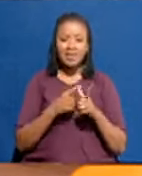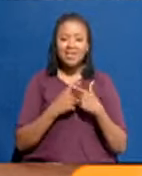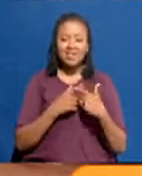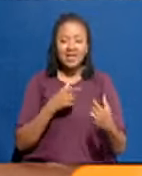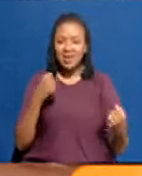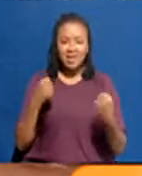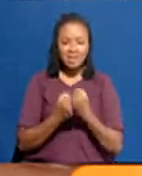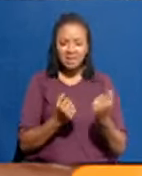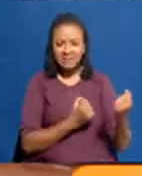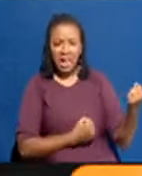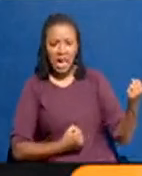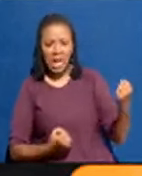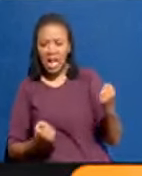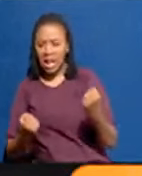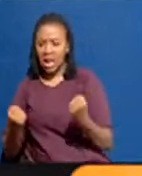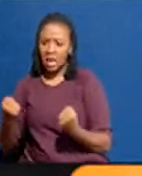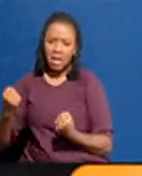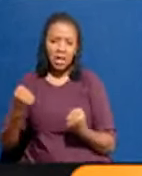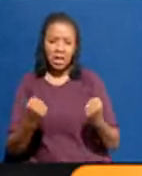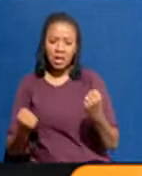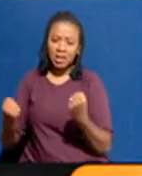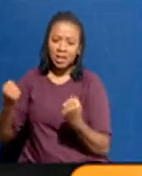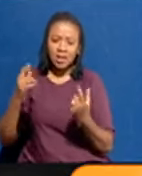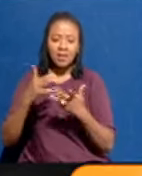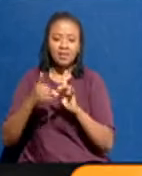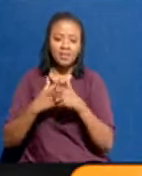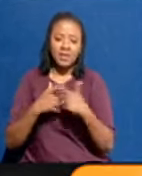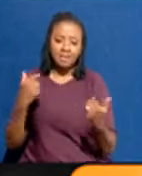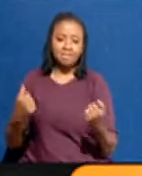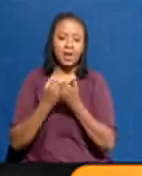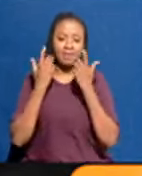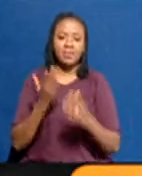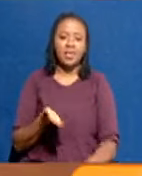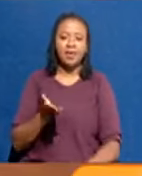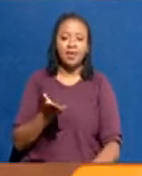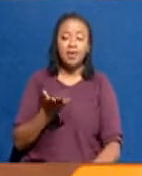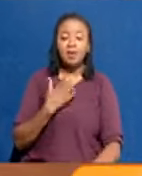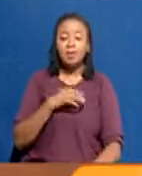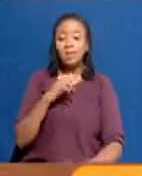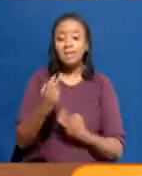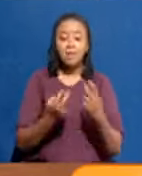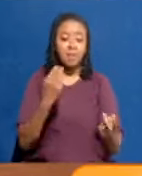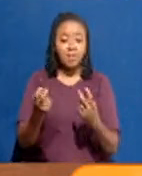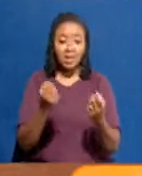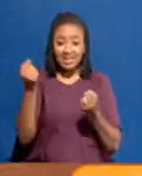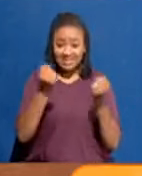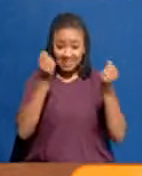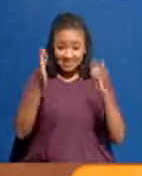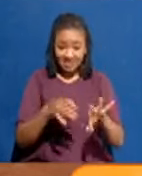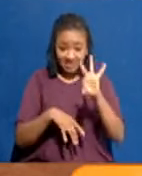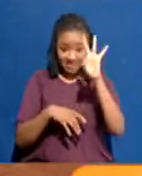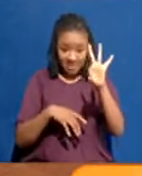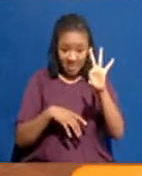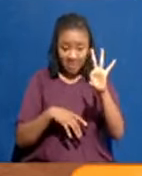it onto the oncoming lane before it collided head-on with a trailer. The deceased are the three drivers and also three